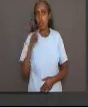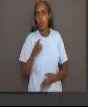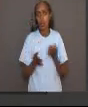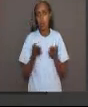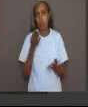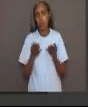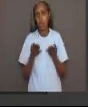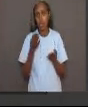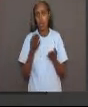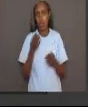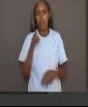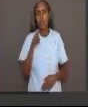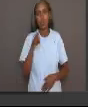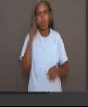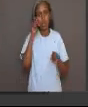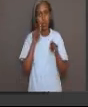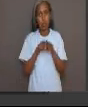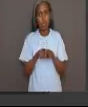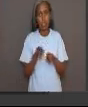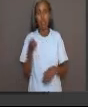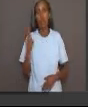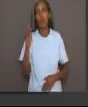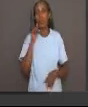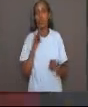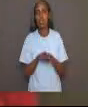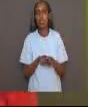have with your brother or sister.